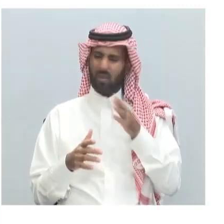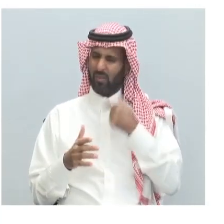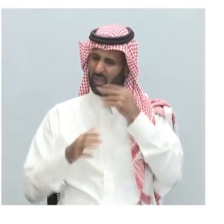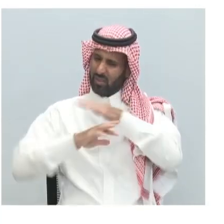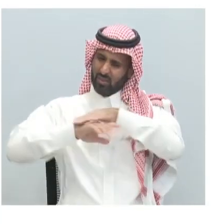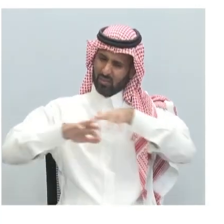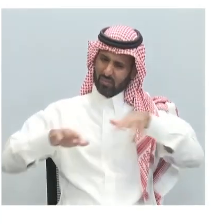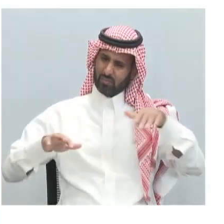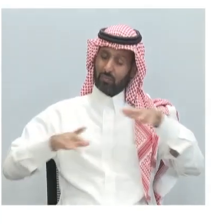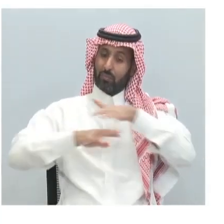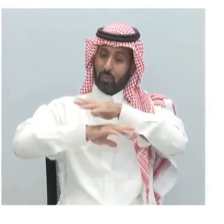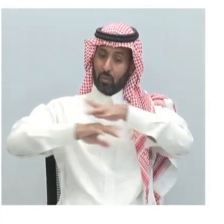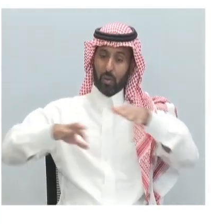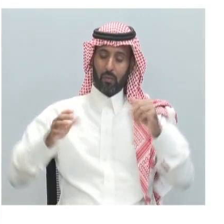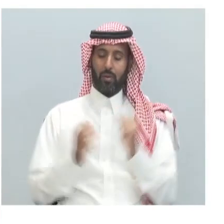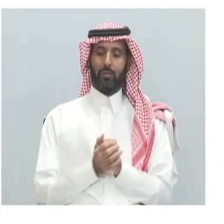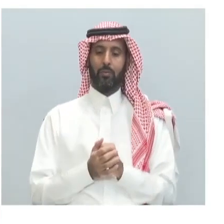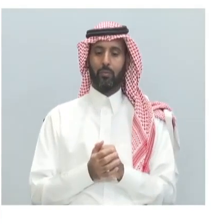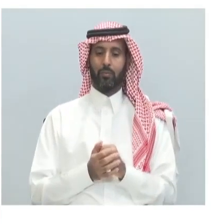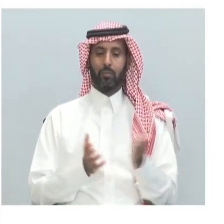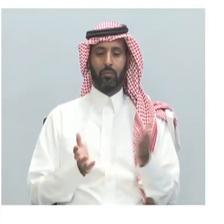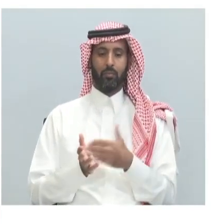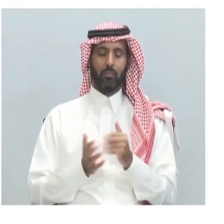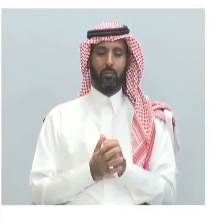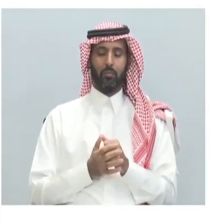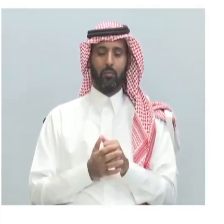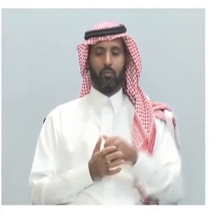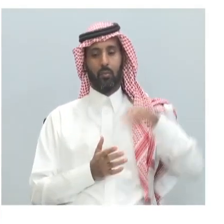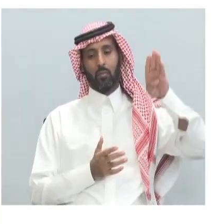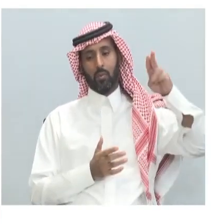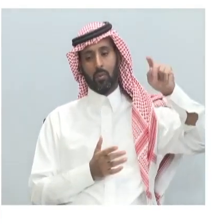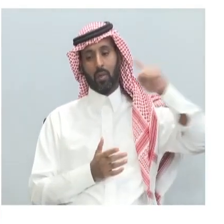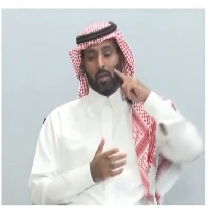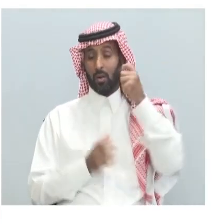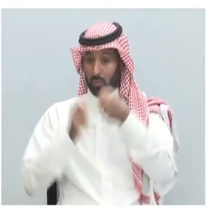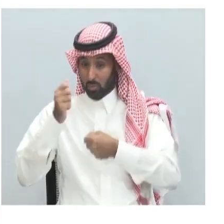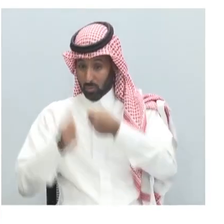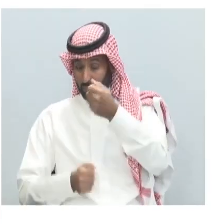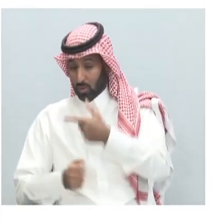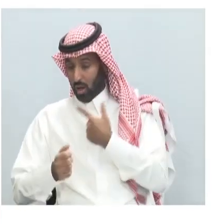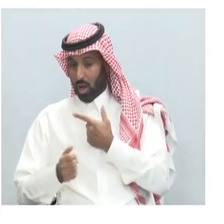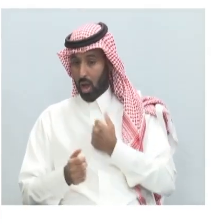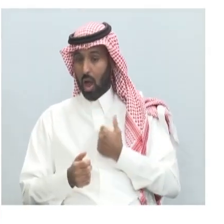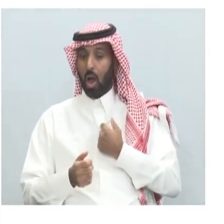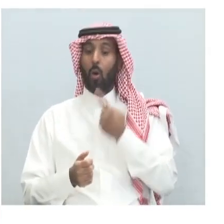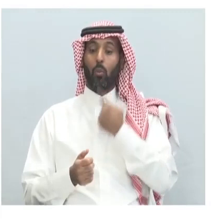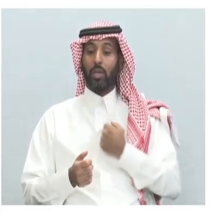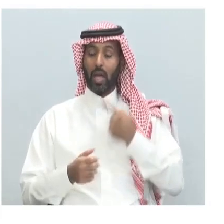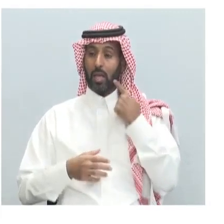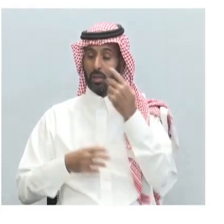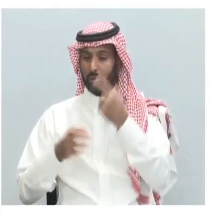sea. There is no sea. After that, I'd like to try rock climbing. Rock climbing,